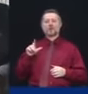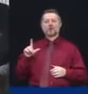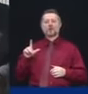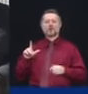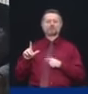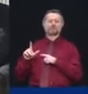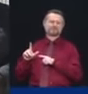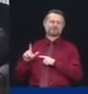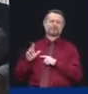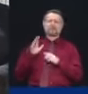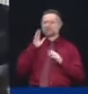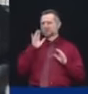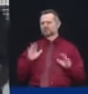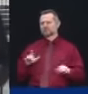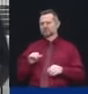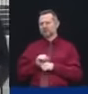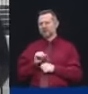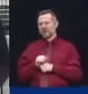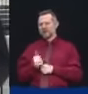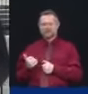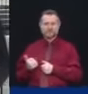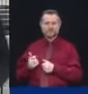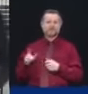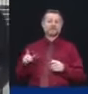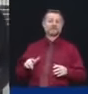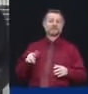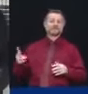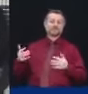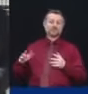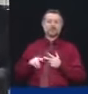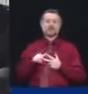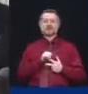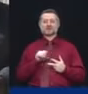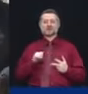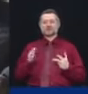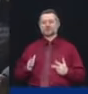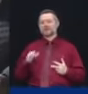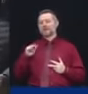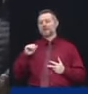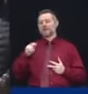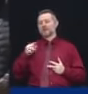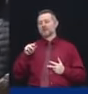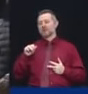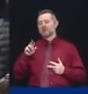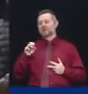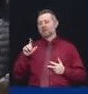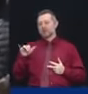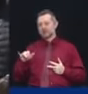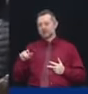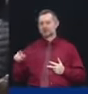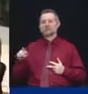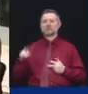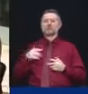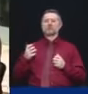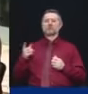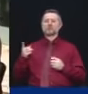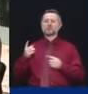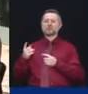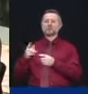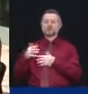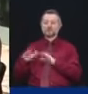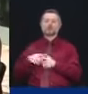great job. And then you'll hear from Assemblyman Bill Magnarelli, and then I'll come back and we'll take some questions. Thank you very